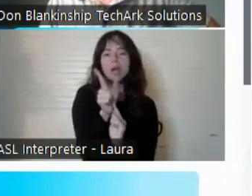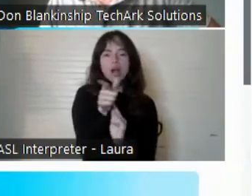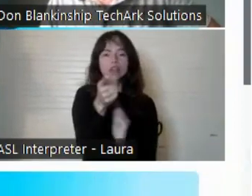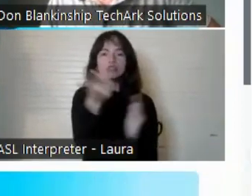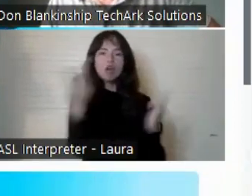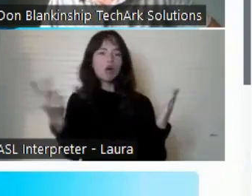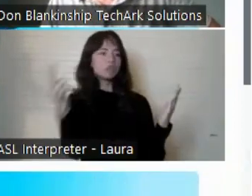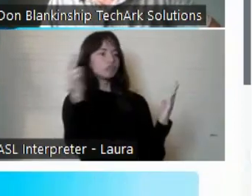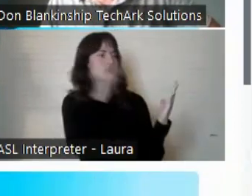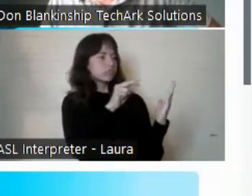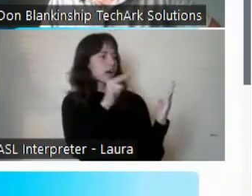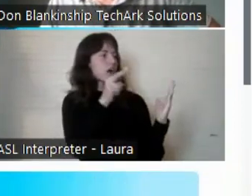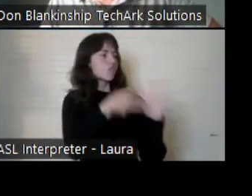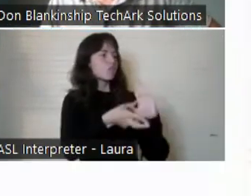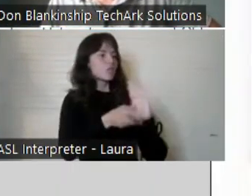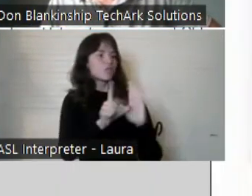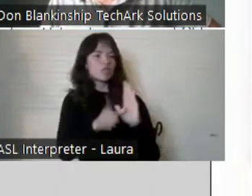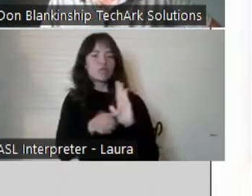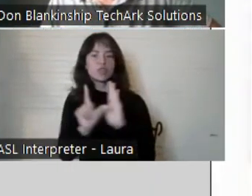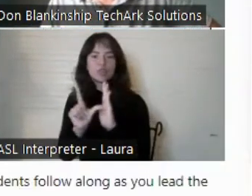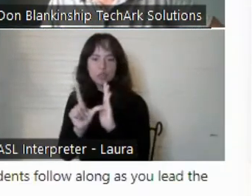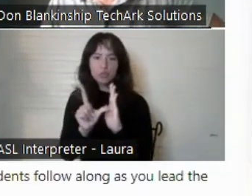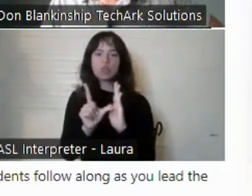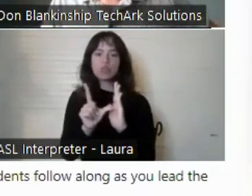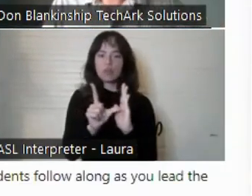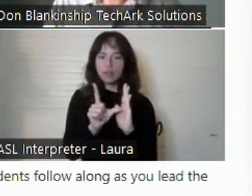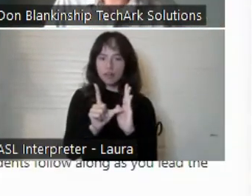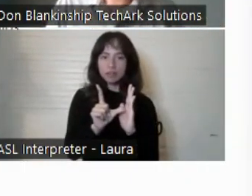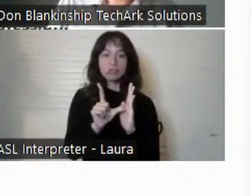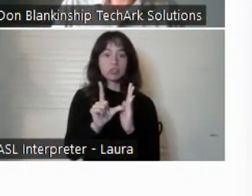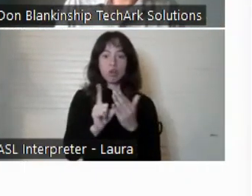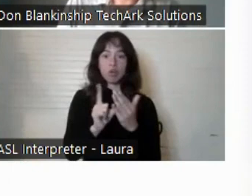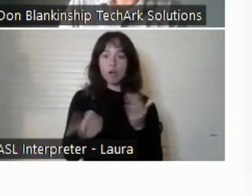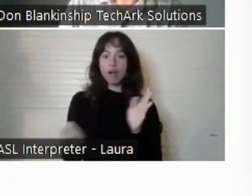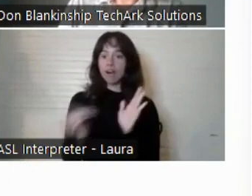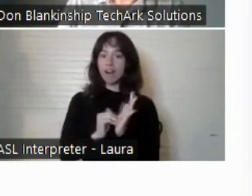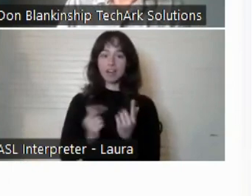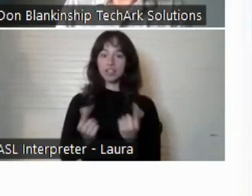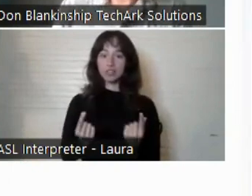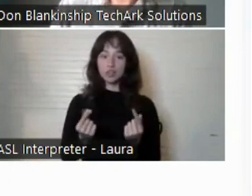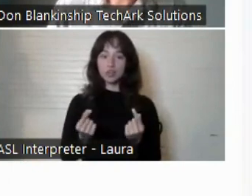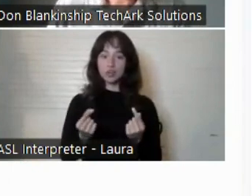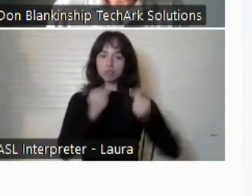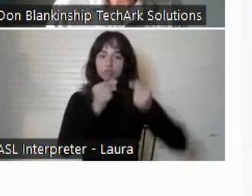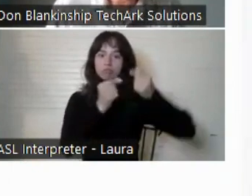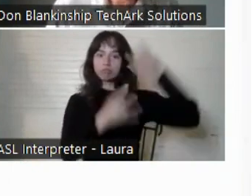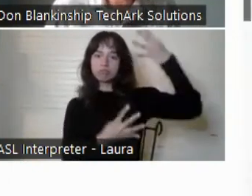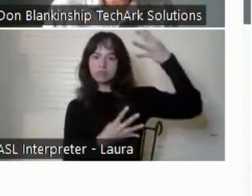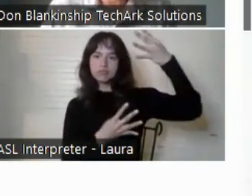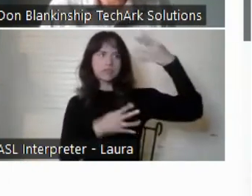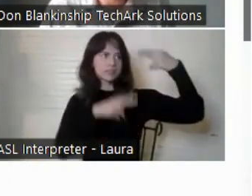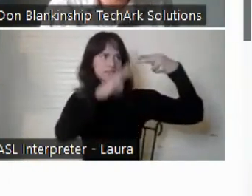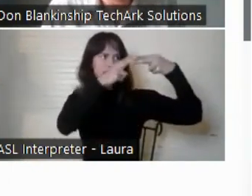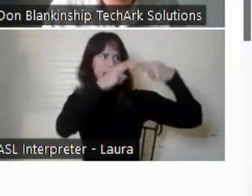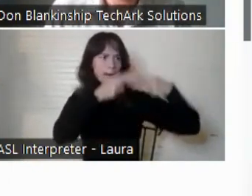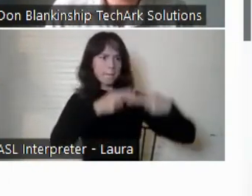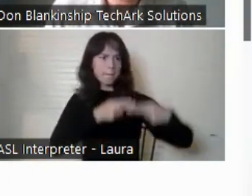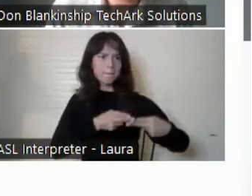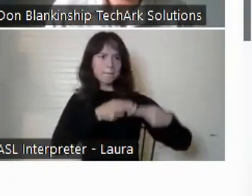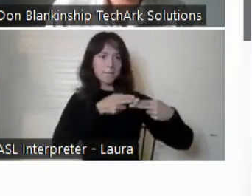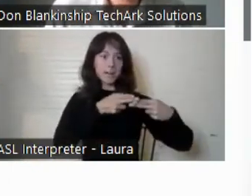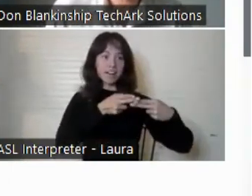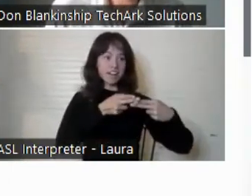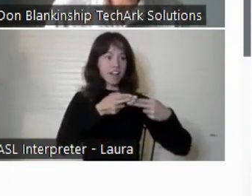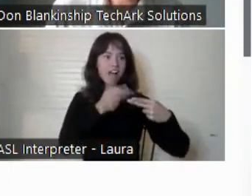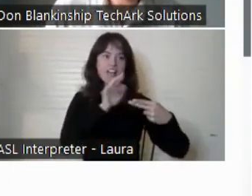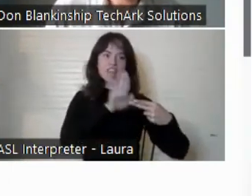people we've spoken to, and then if I open up a page, we've taken the best moments and put them in a site so they're